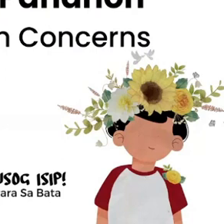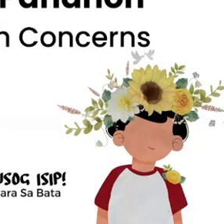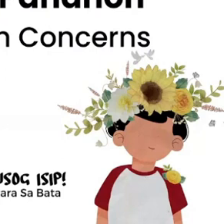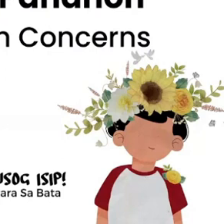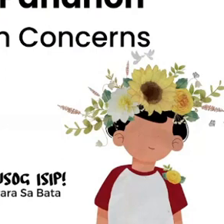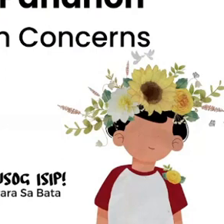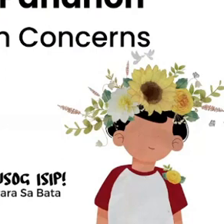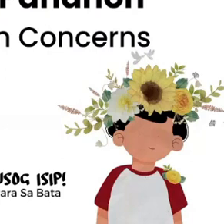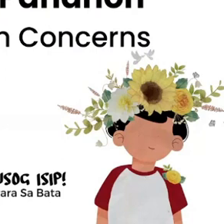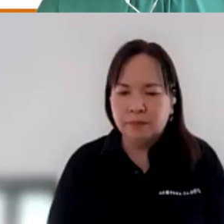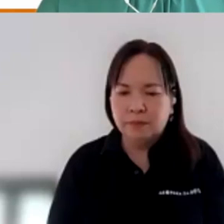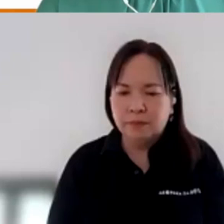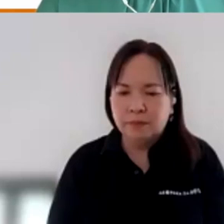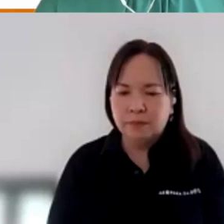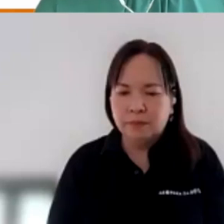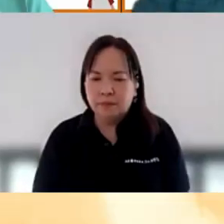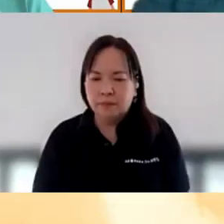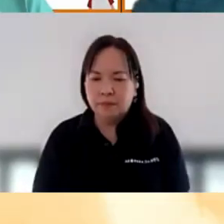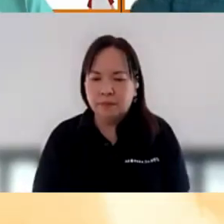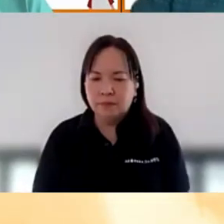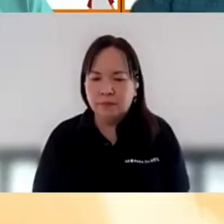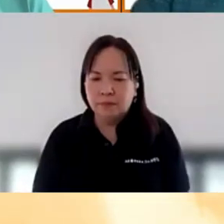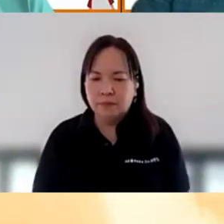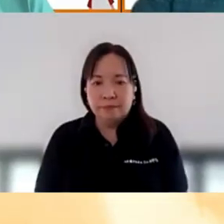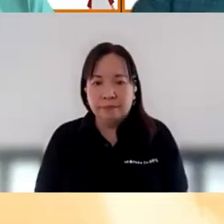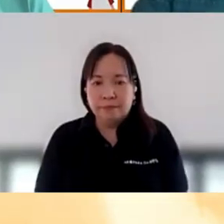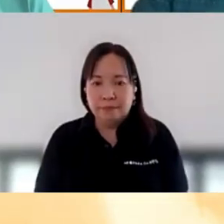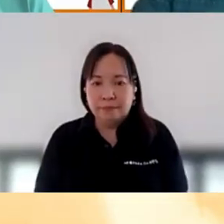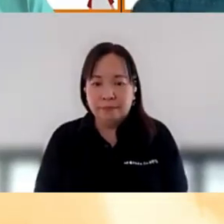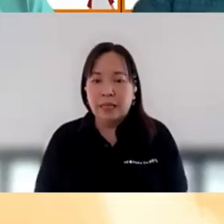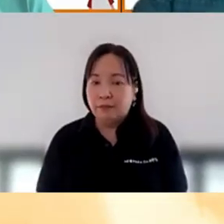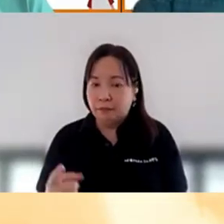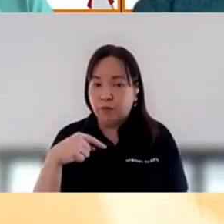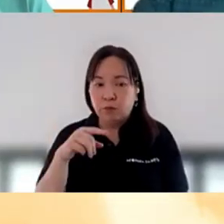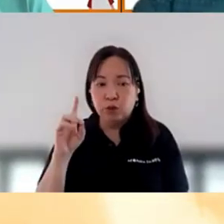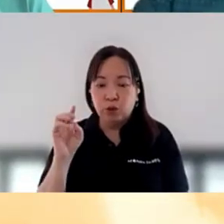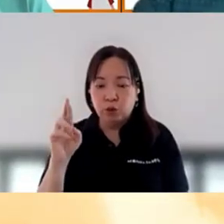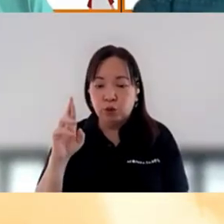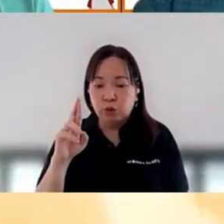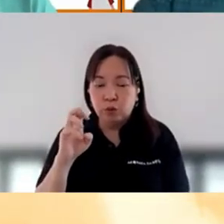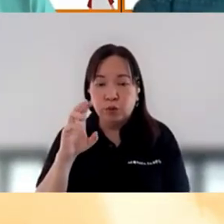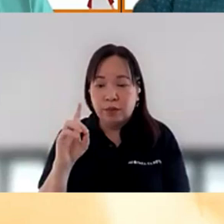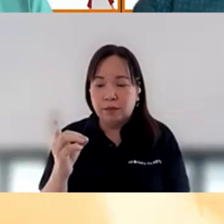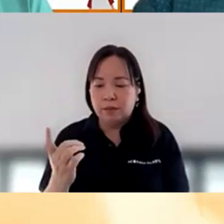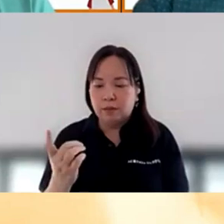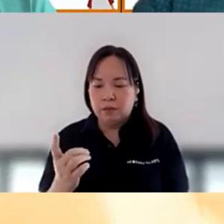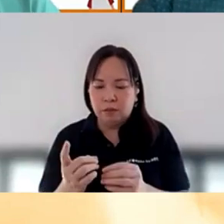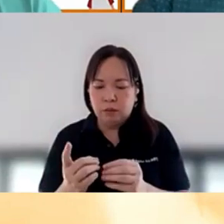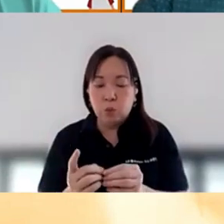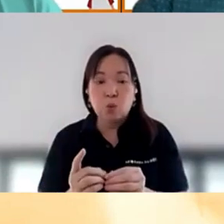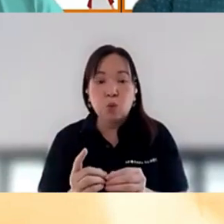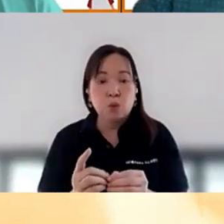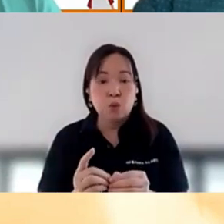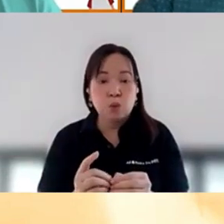is for Dr. Red. For the interest of those who want to do some